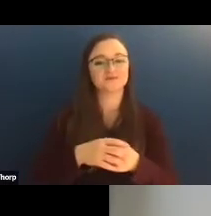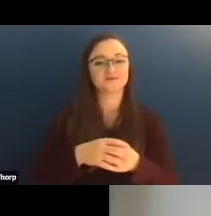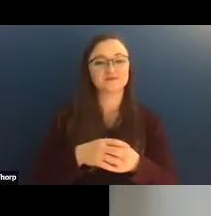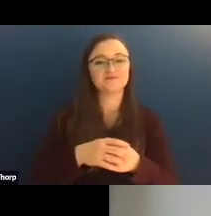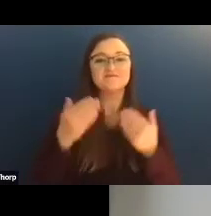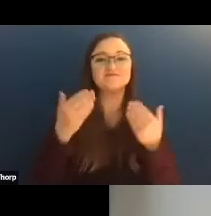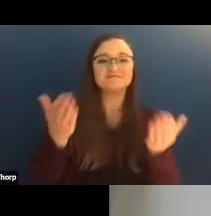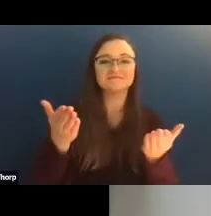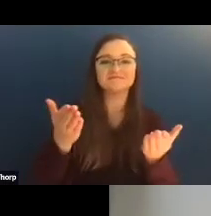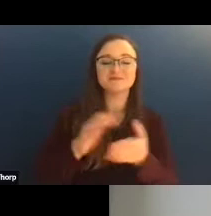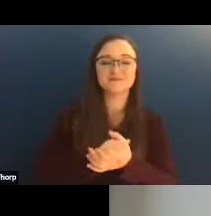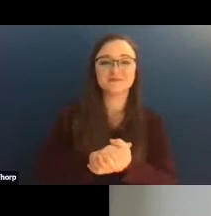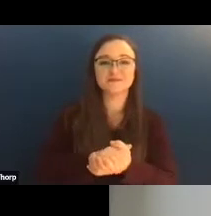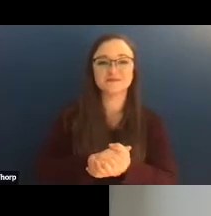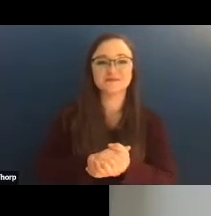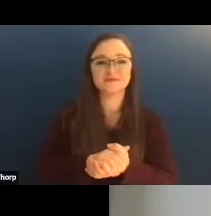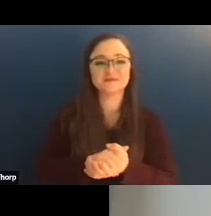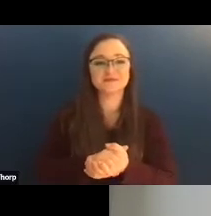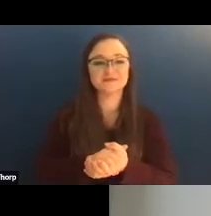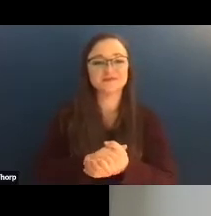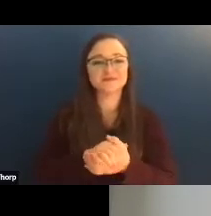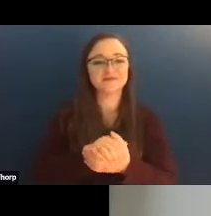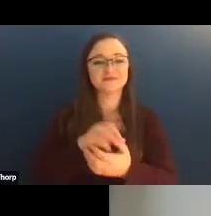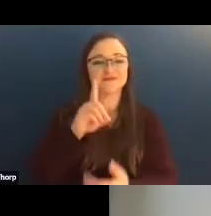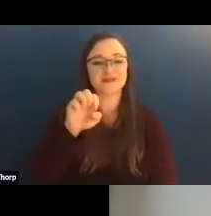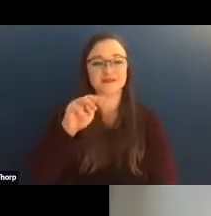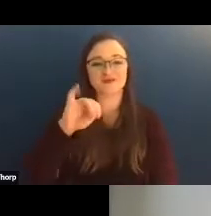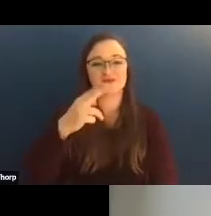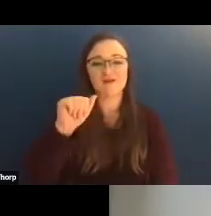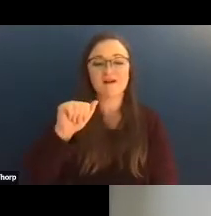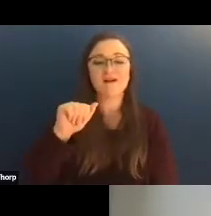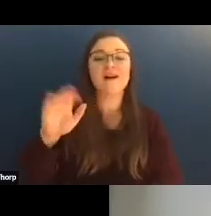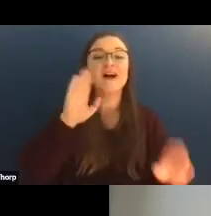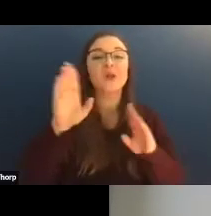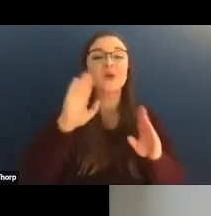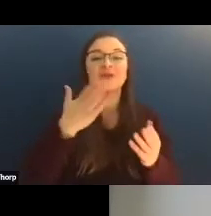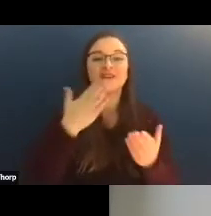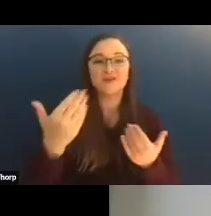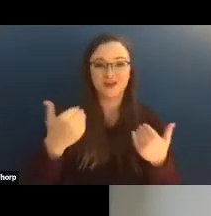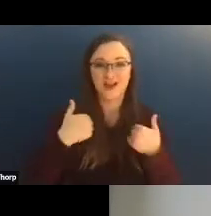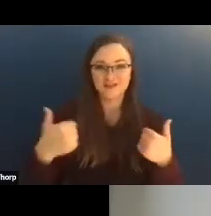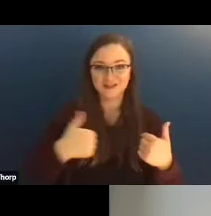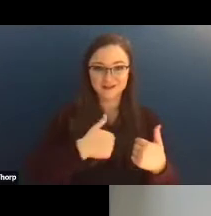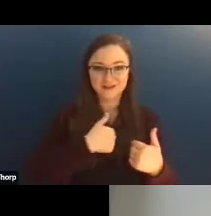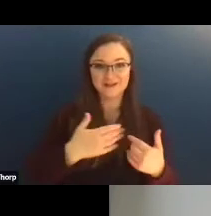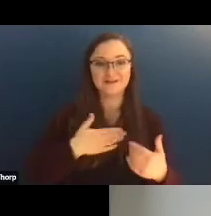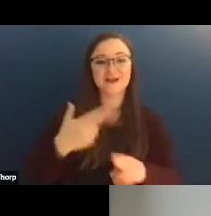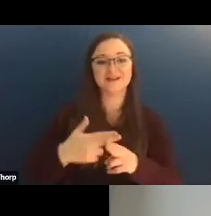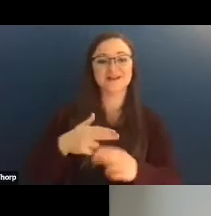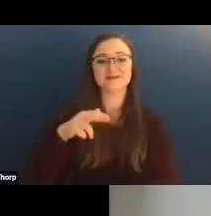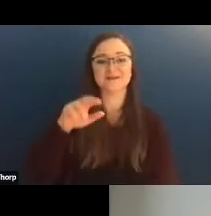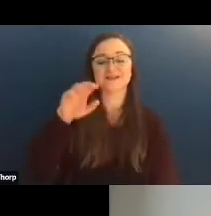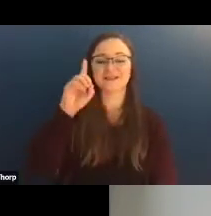Rankin? Good morning and thank you for having me here as a panelist. My name is Dr. Demisha